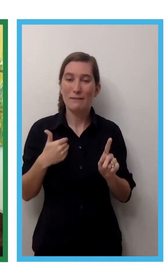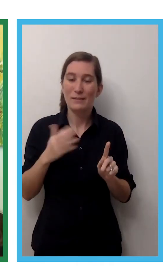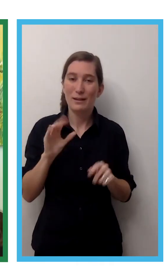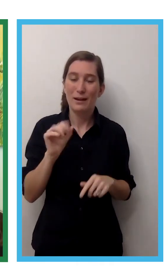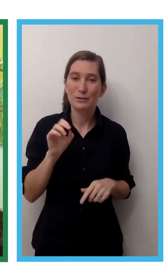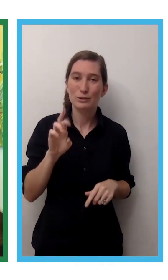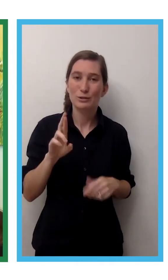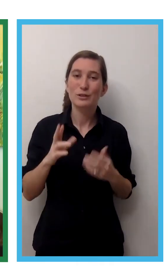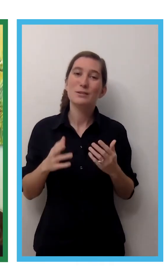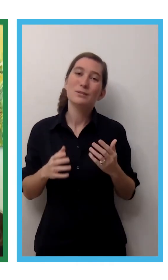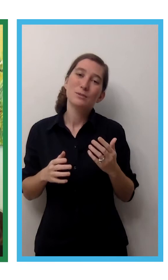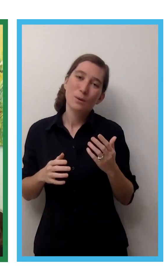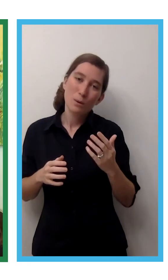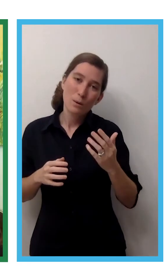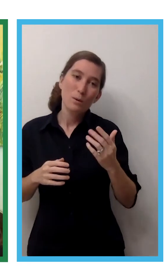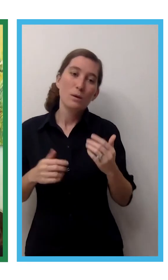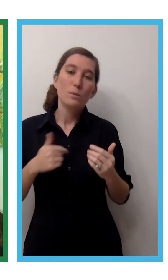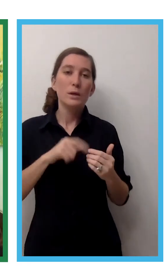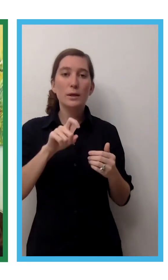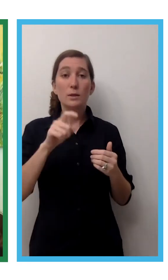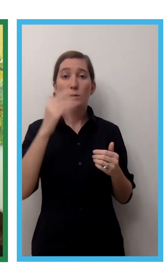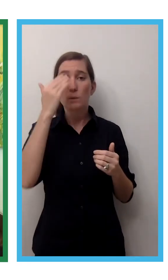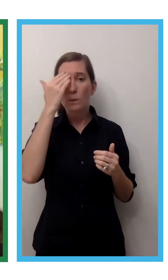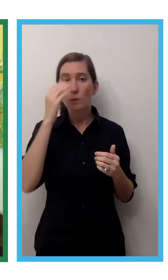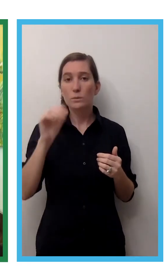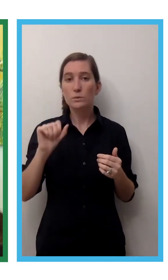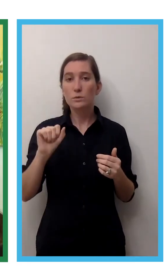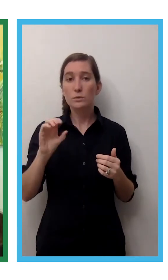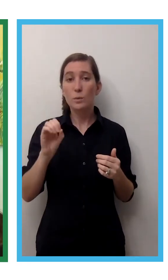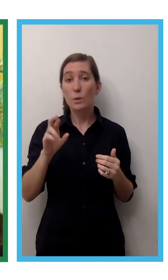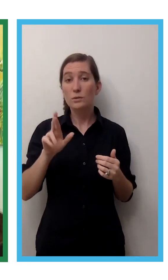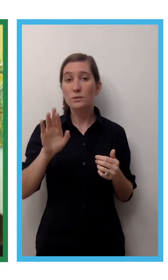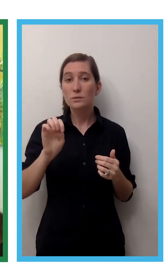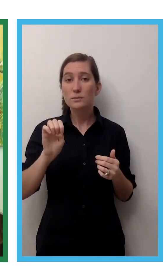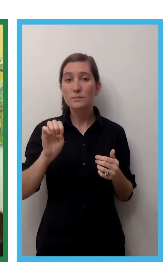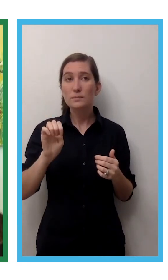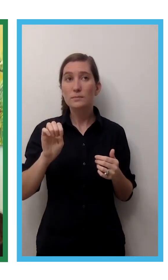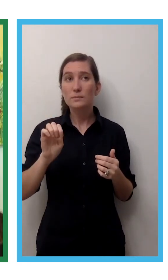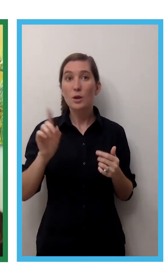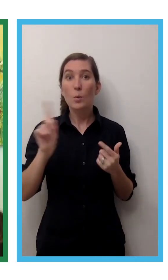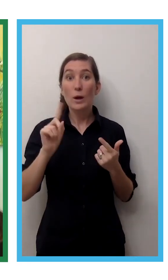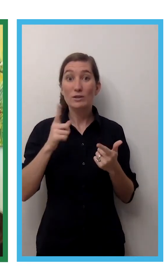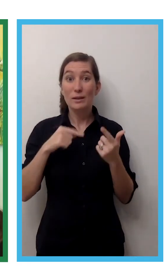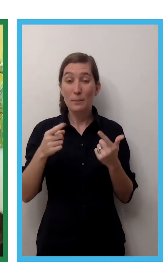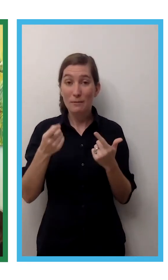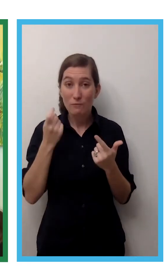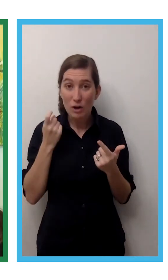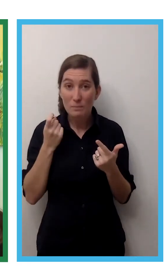from? What do they have to gain by it? Who paid for it is always huge.